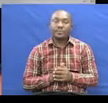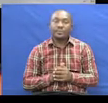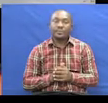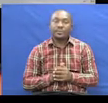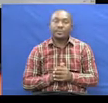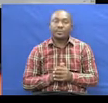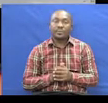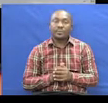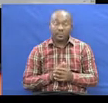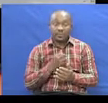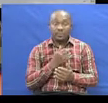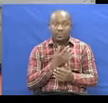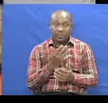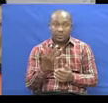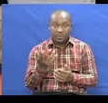of